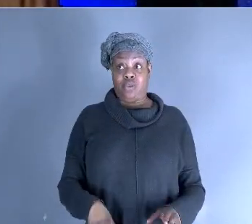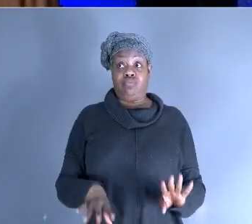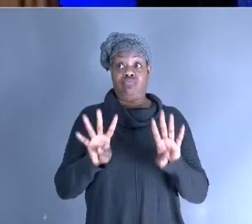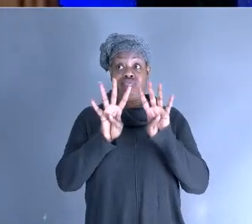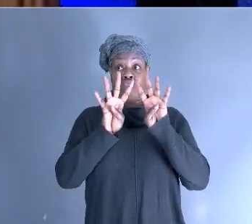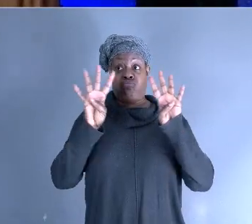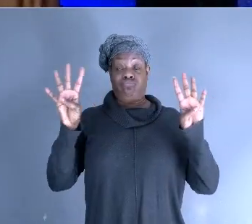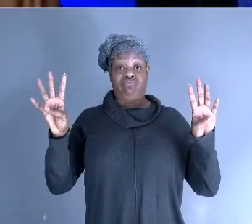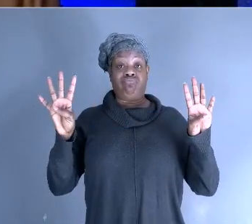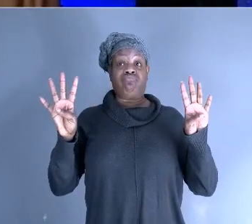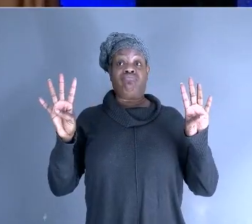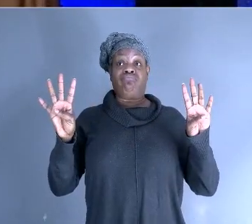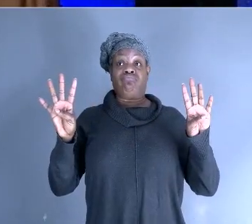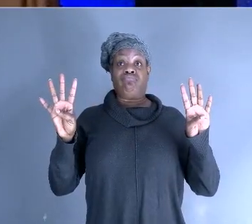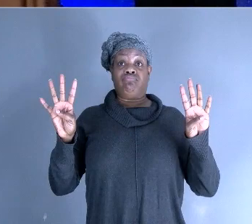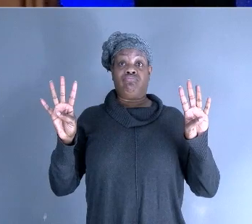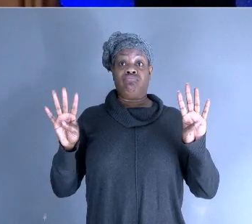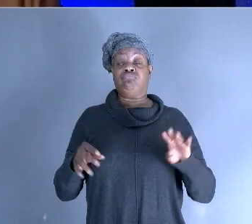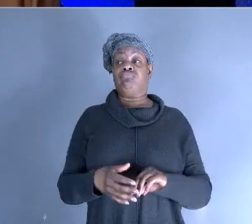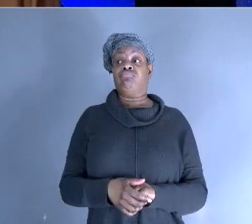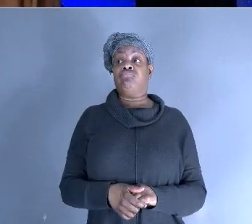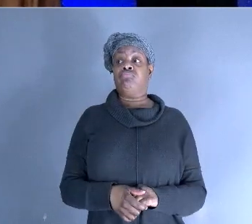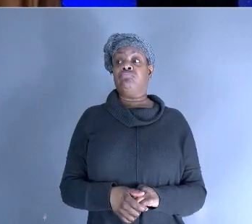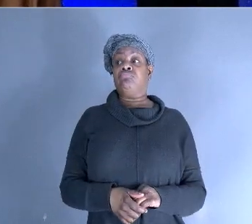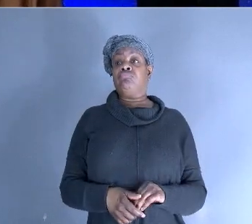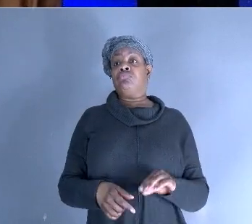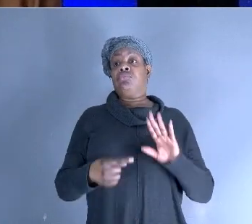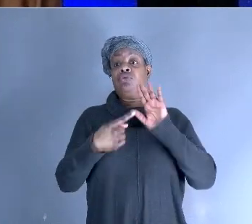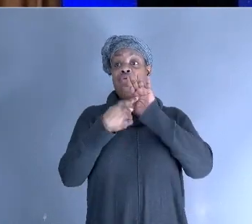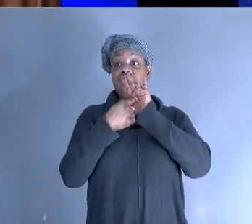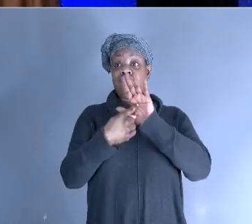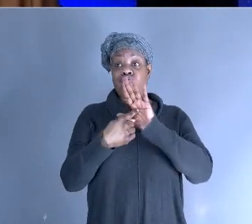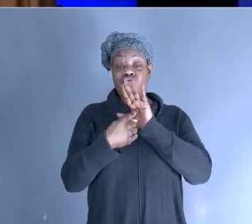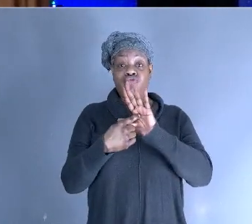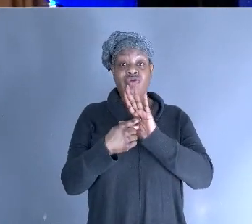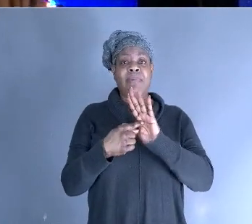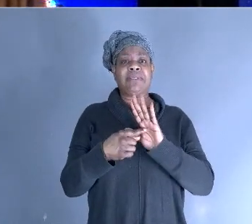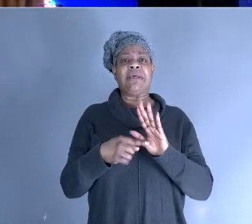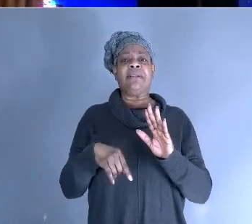They represent the tribe of Israel.